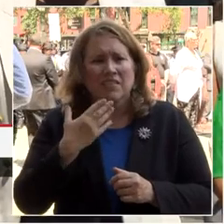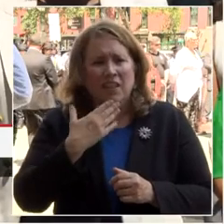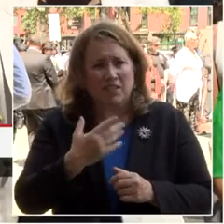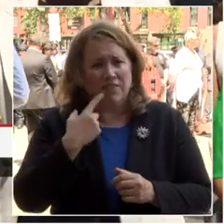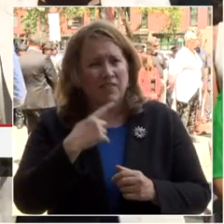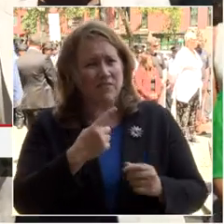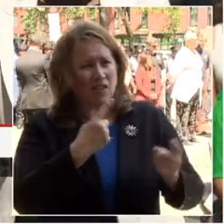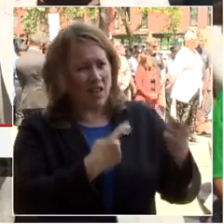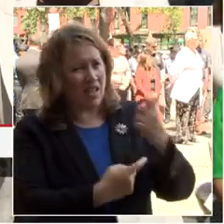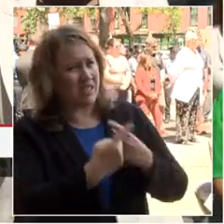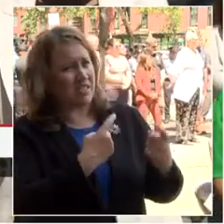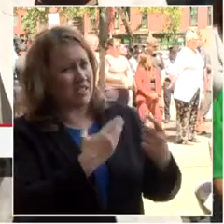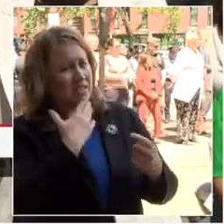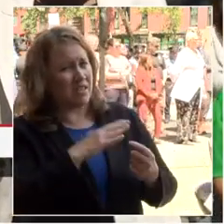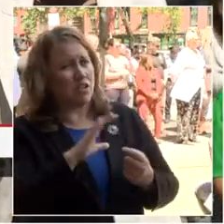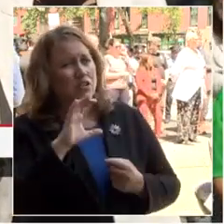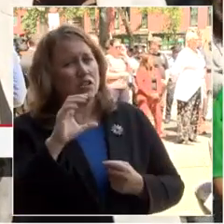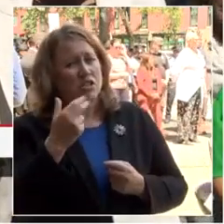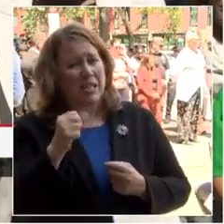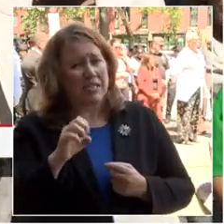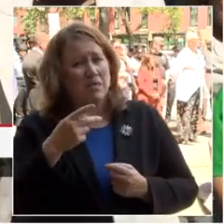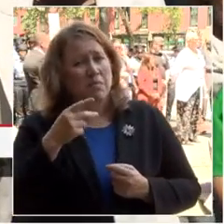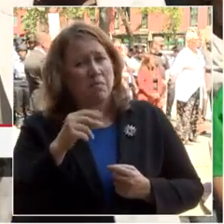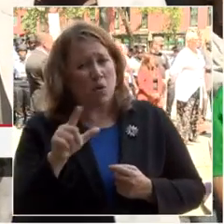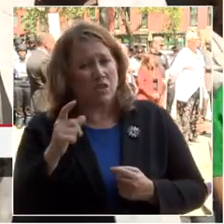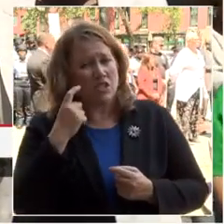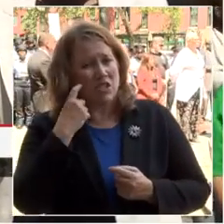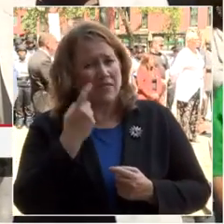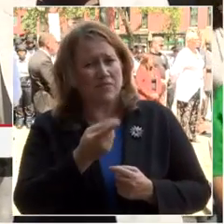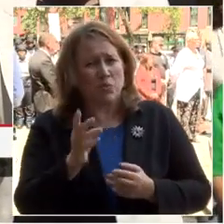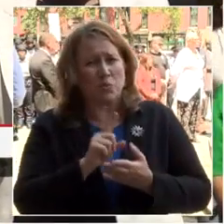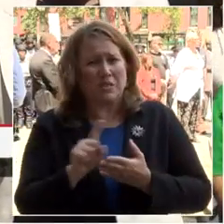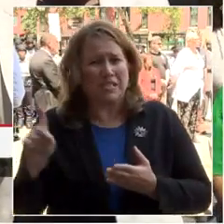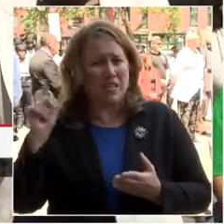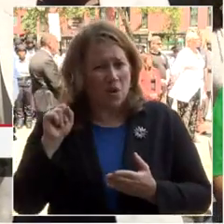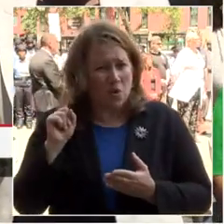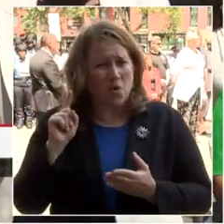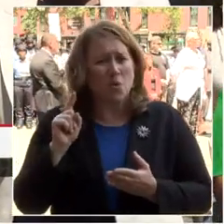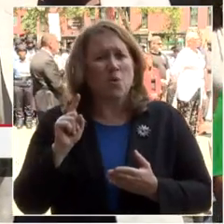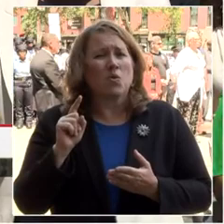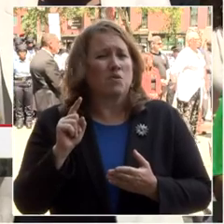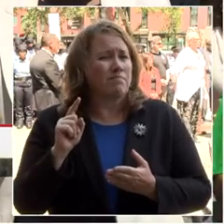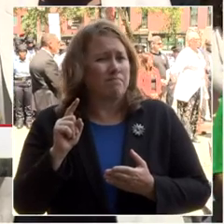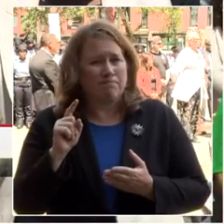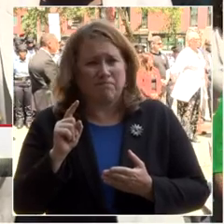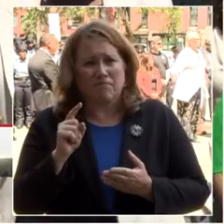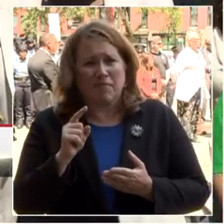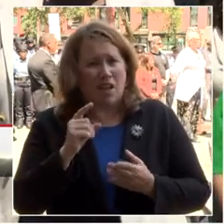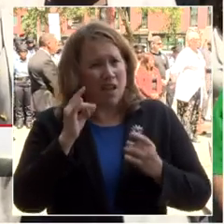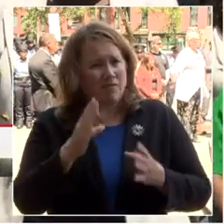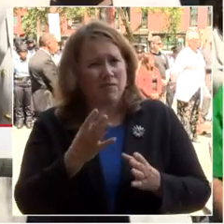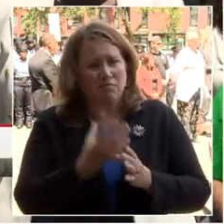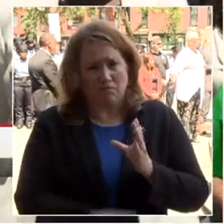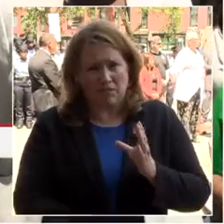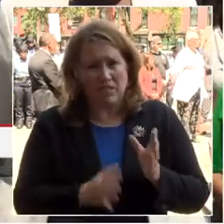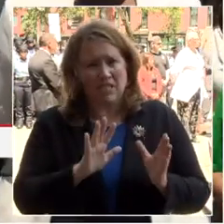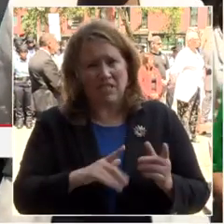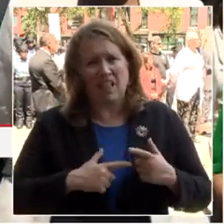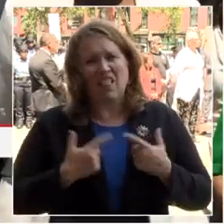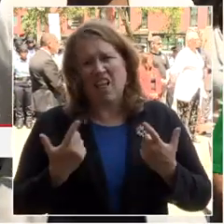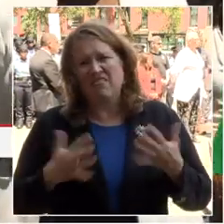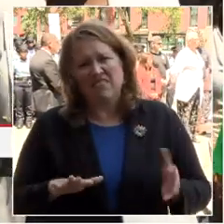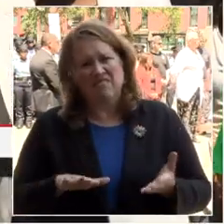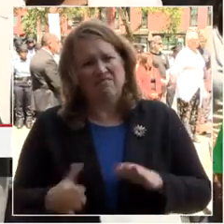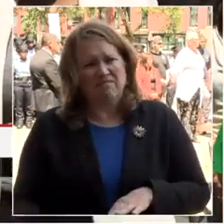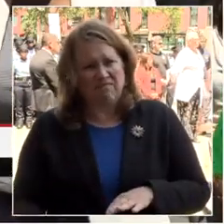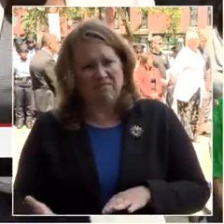you know, Chase Poole, obviously, a couple of weeks ago, 2 weeks ago, tragically lost his life. When you talk about the suspect, this is just really